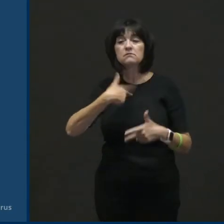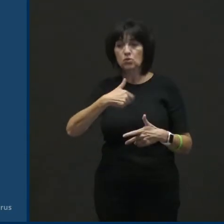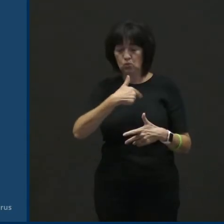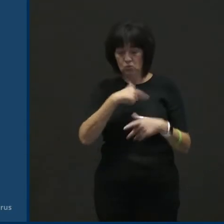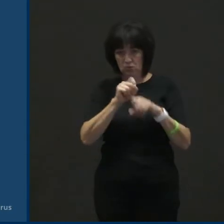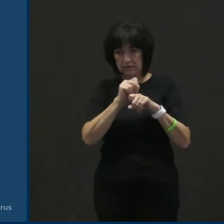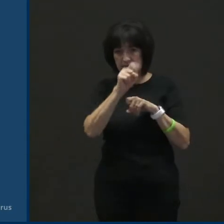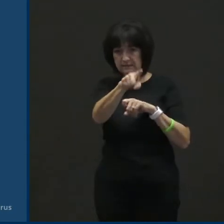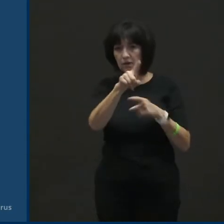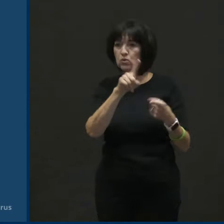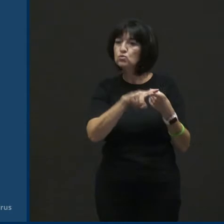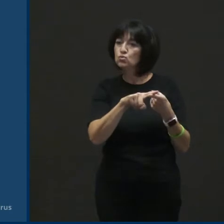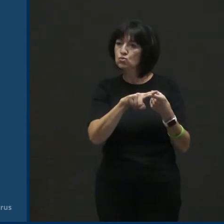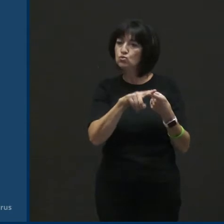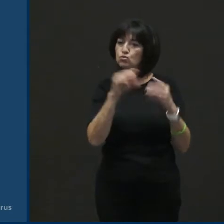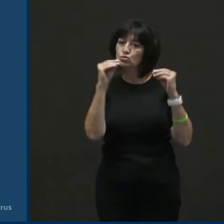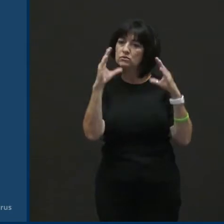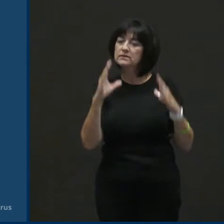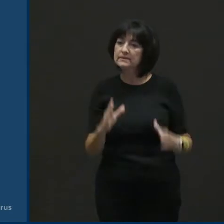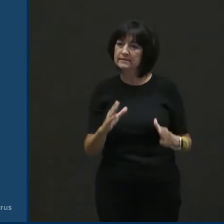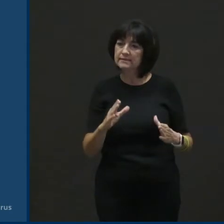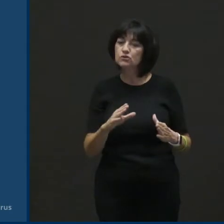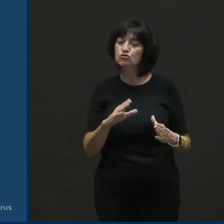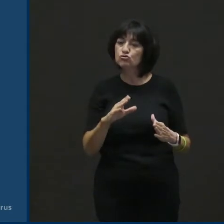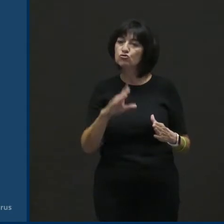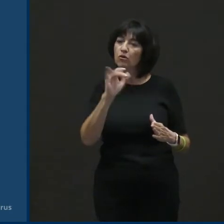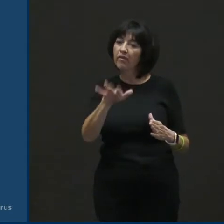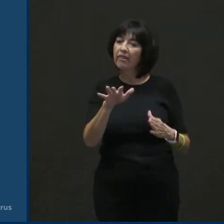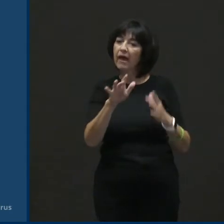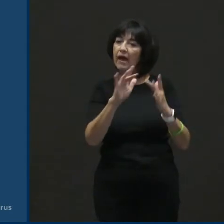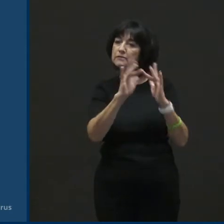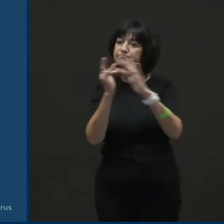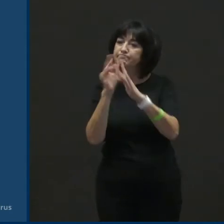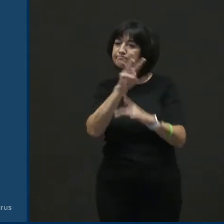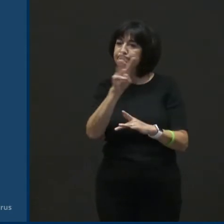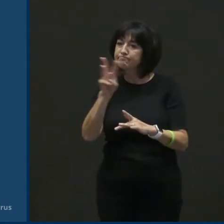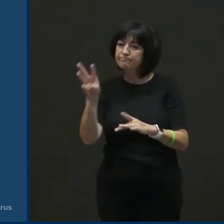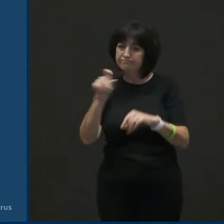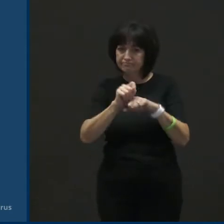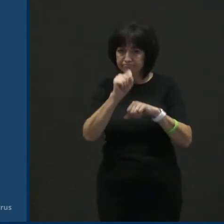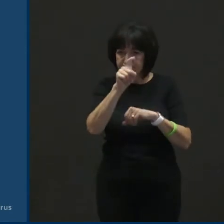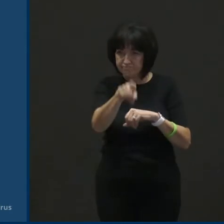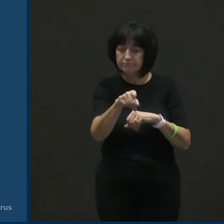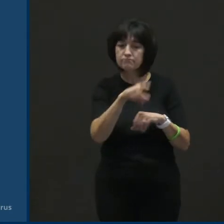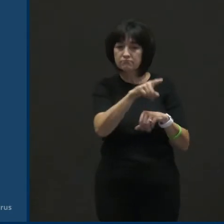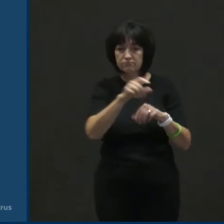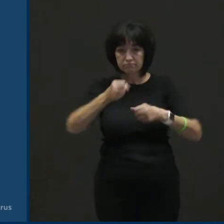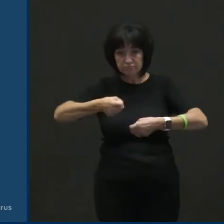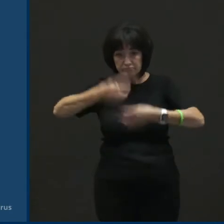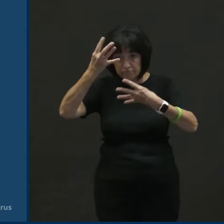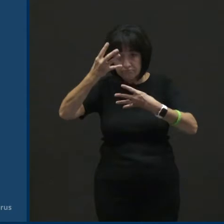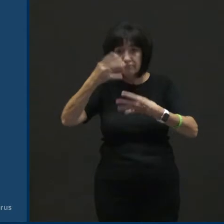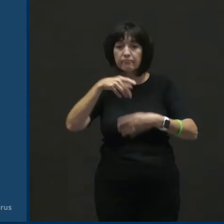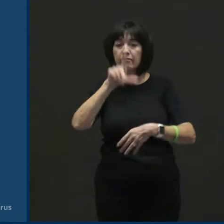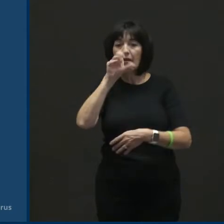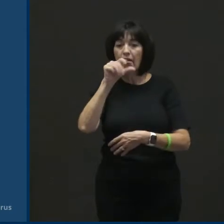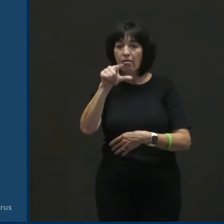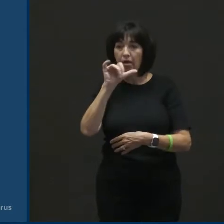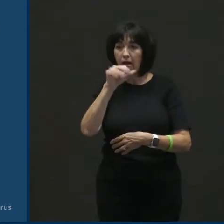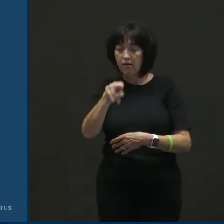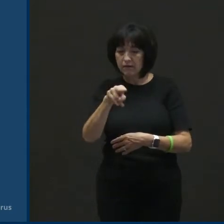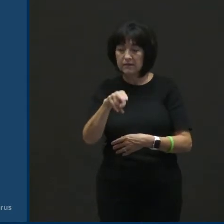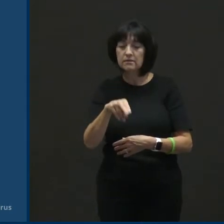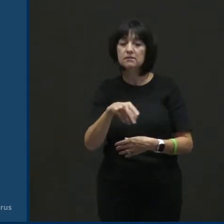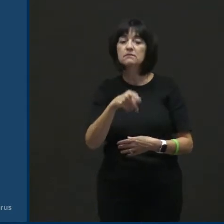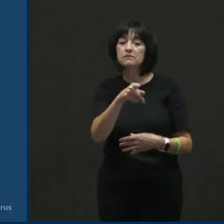on, register, get the kit, send overnight mail to them. They log on, they take the test, drop it back in the mailbox,